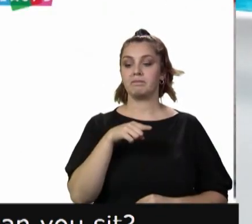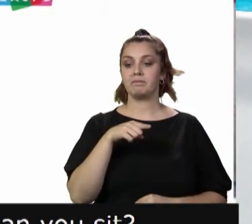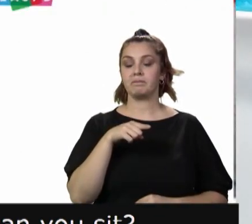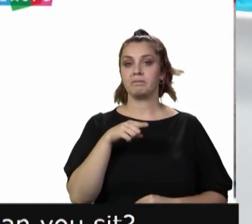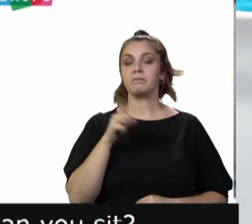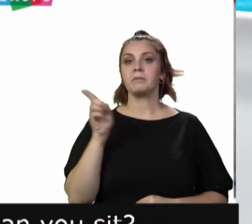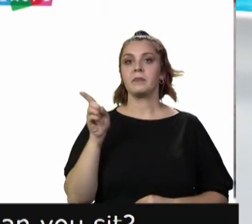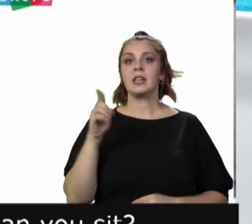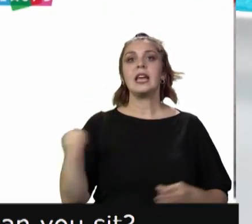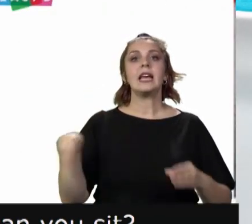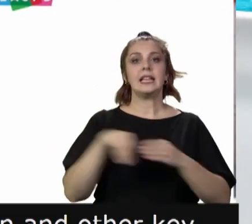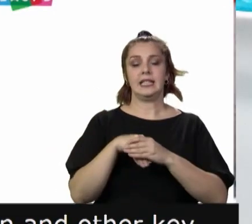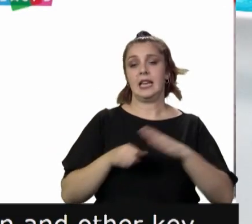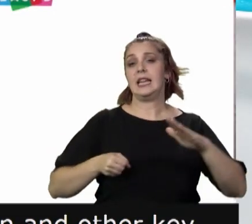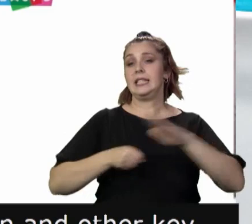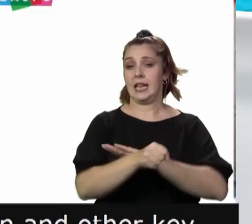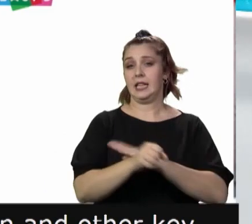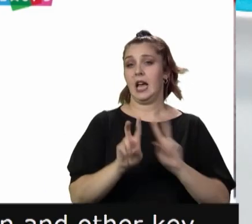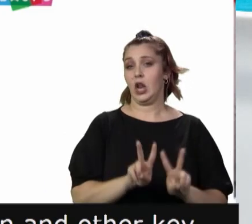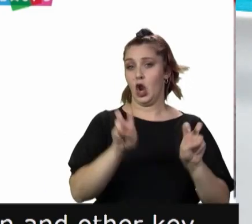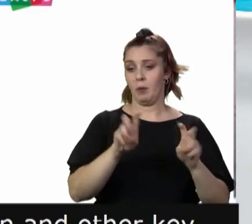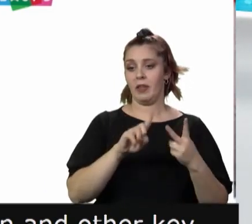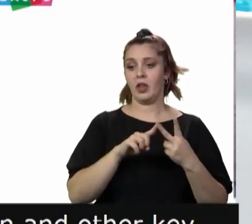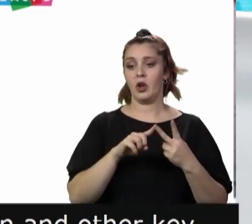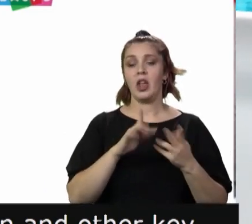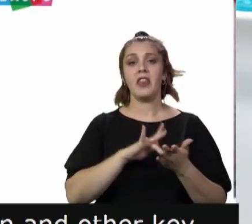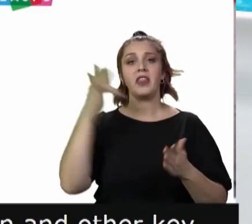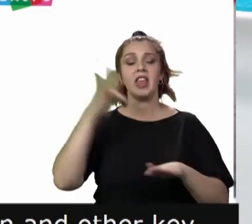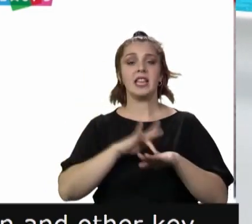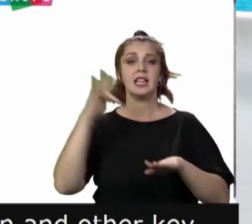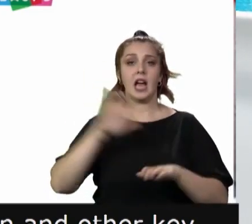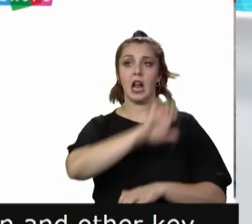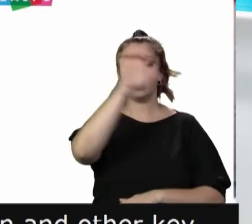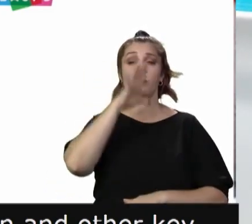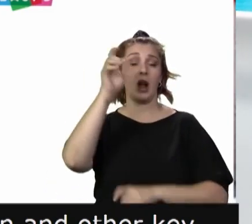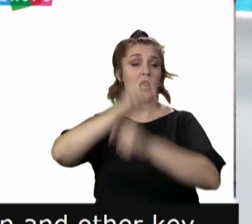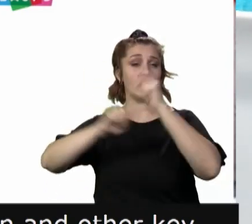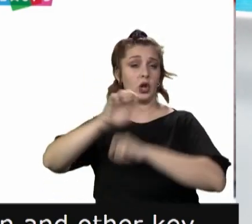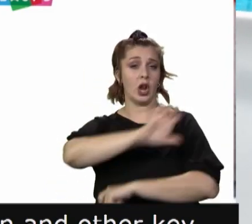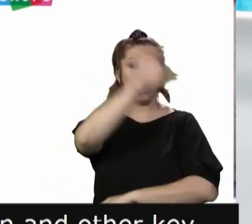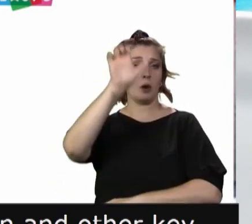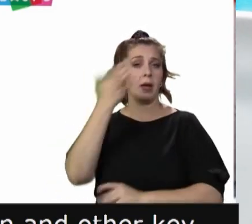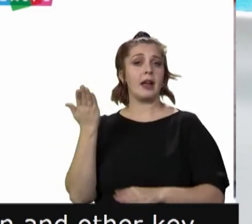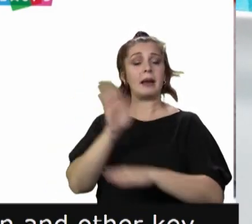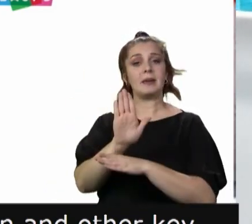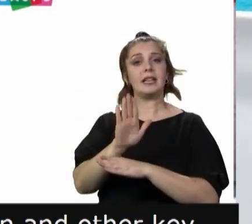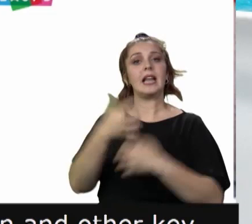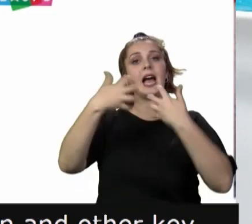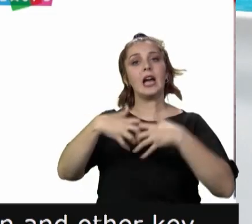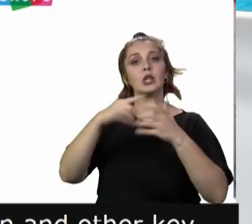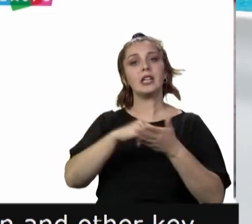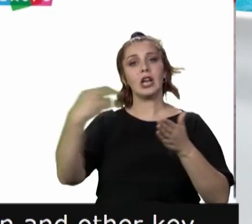on the screen, which are Inserta Innovación, Digital Europe, a European association